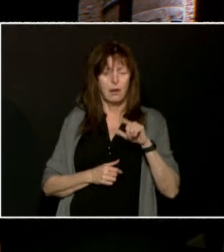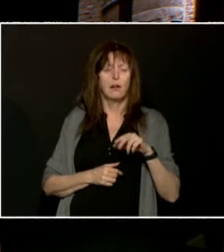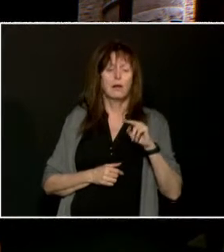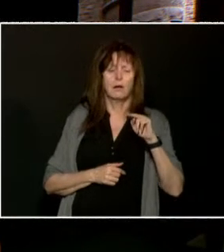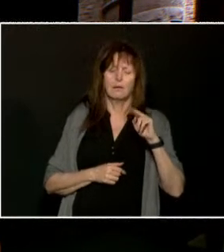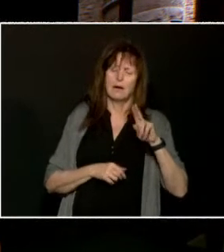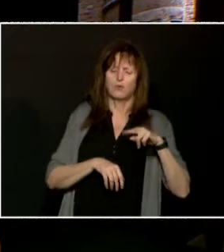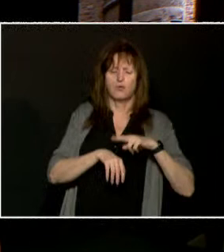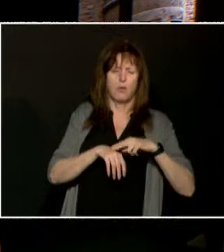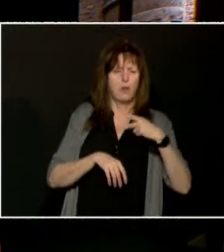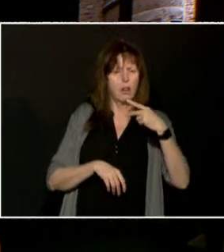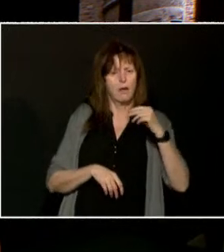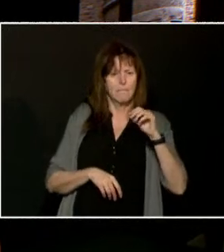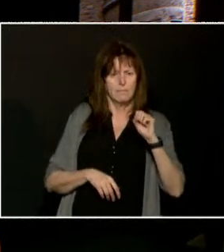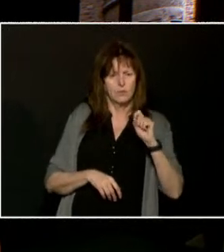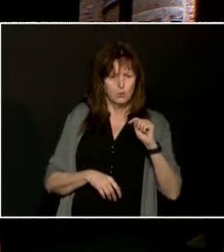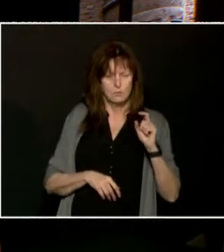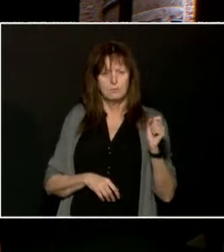Hi.